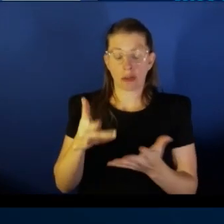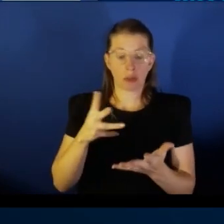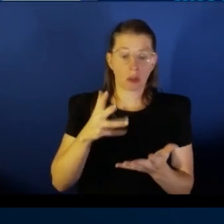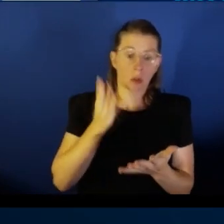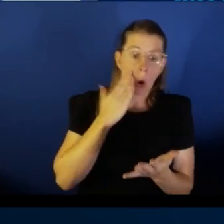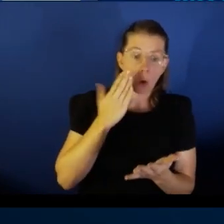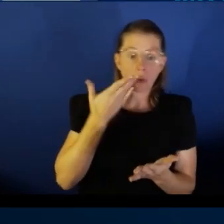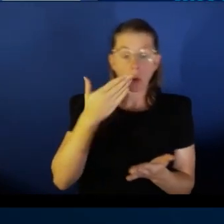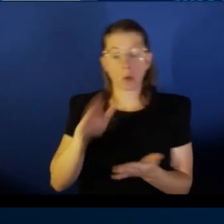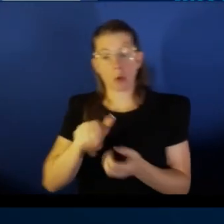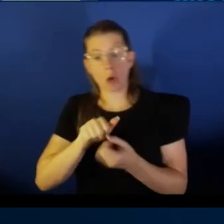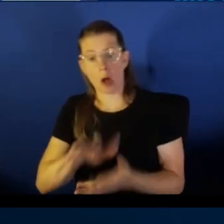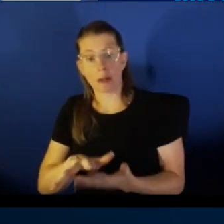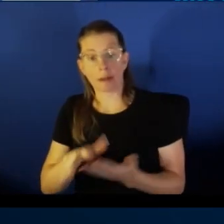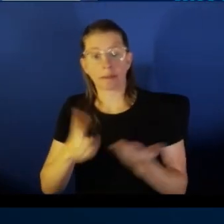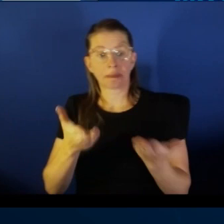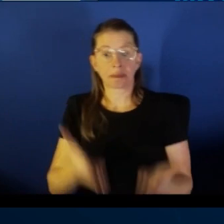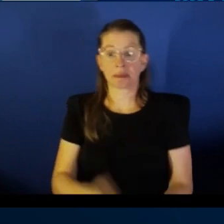causes this? I'll have you both jump in on